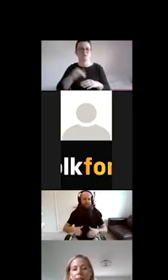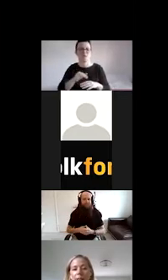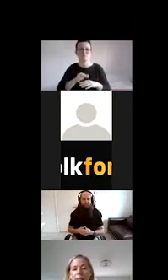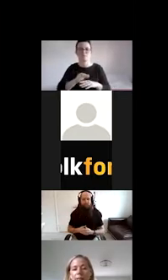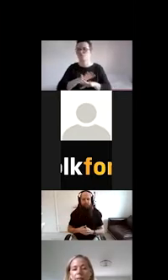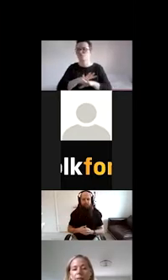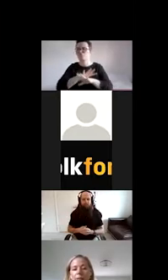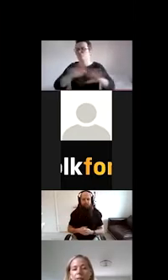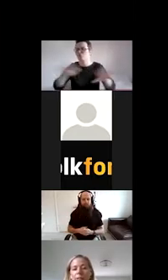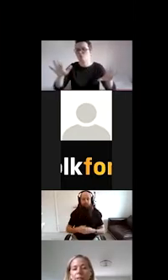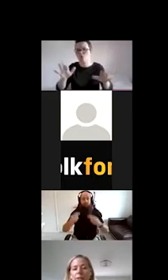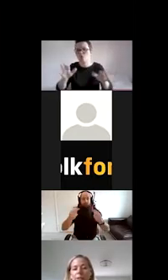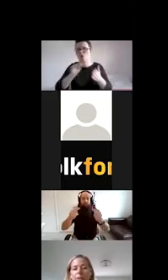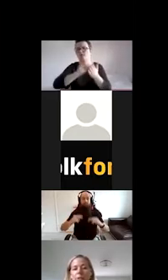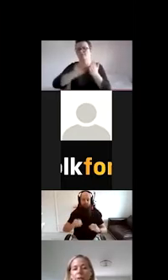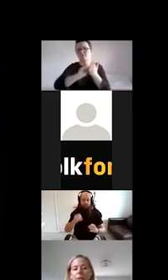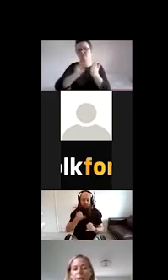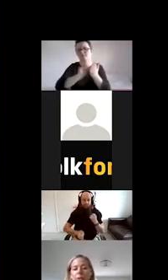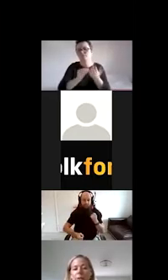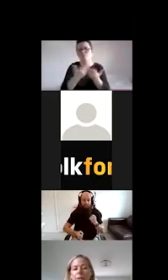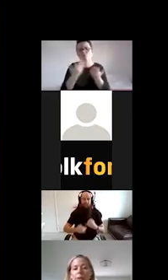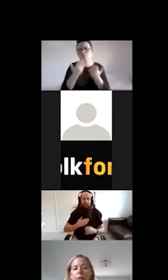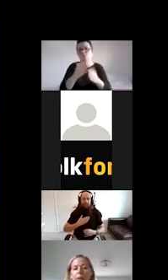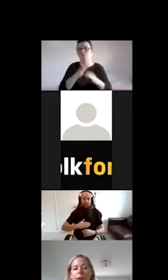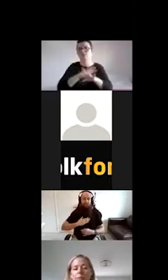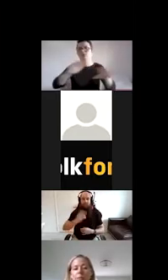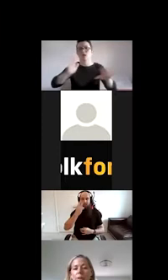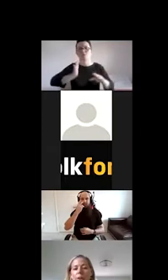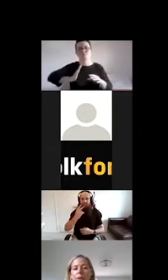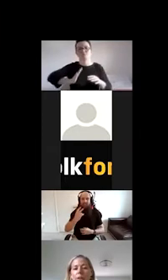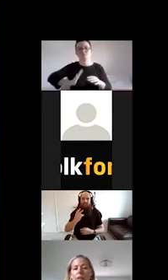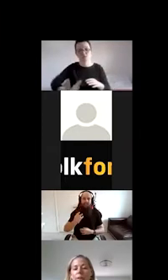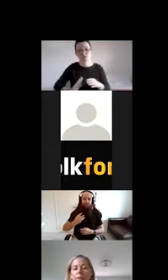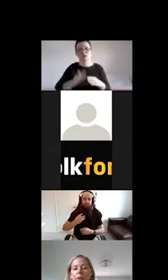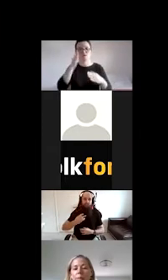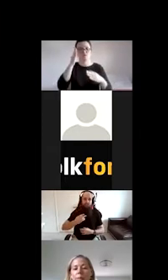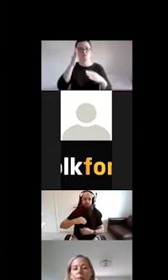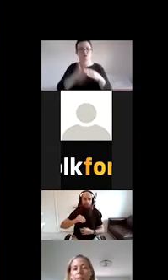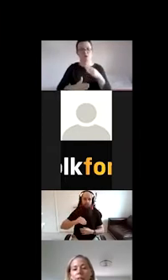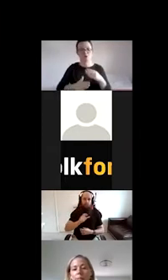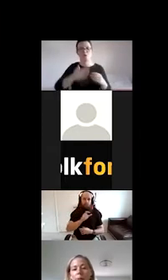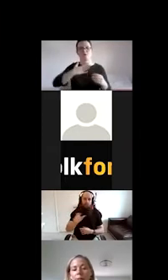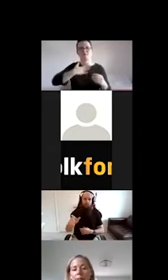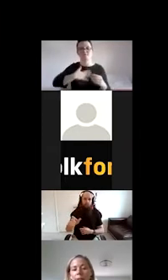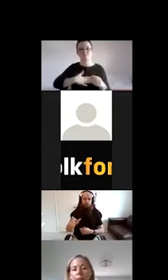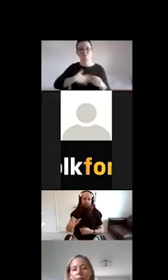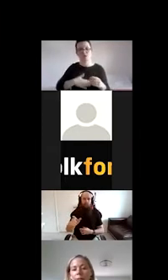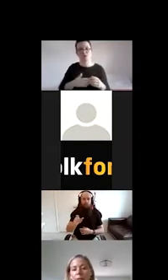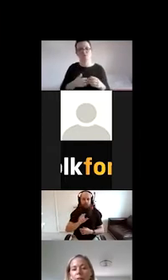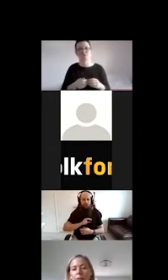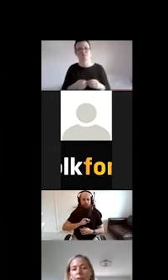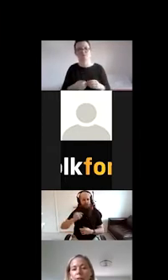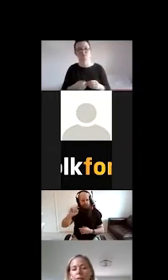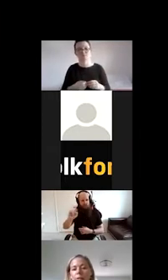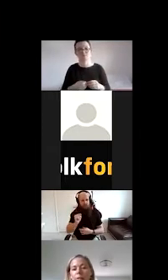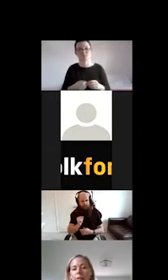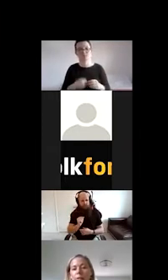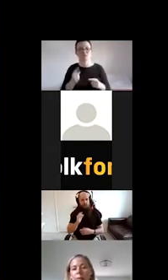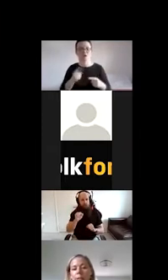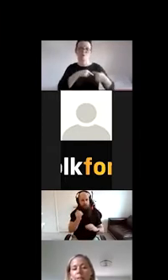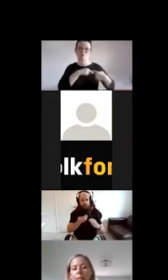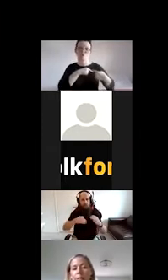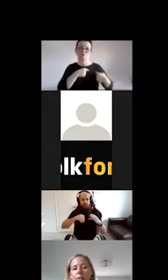And then lastly, we would like to see donors to have requirements on implementing actors